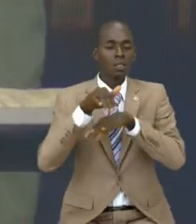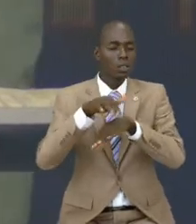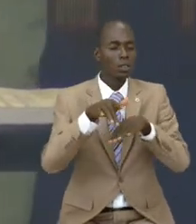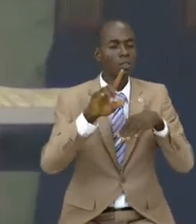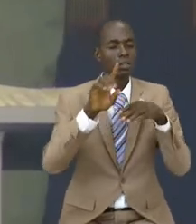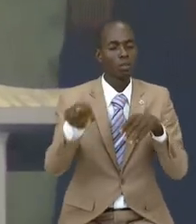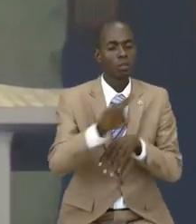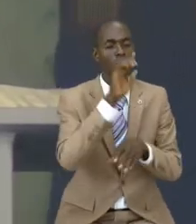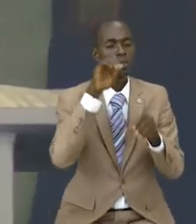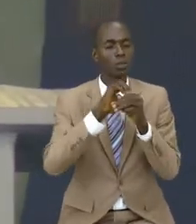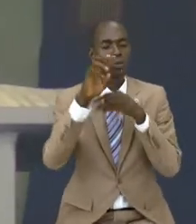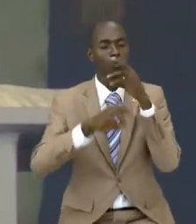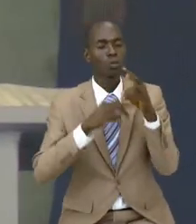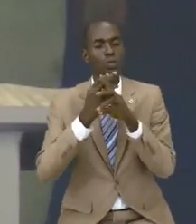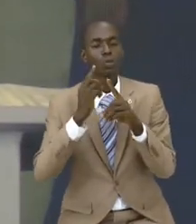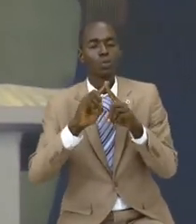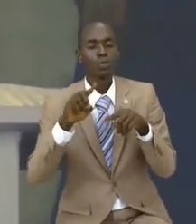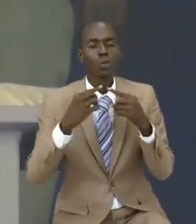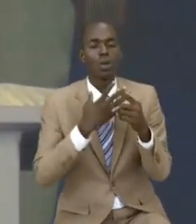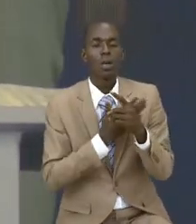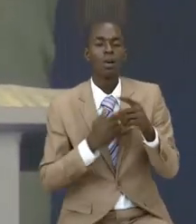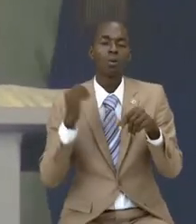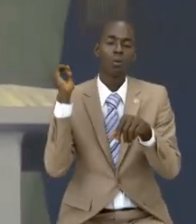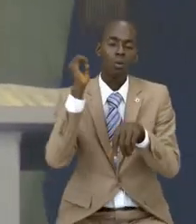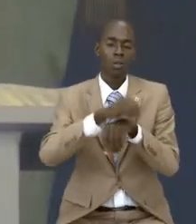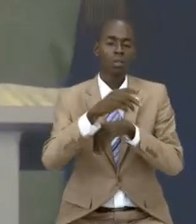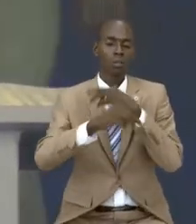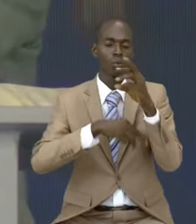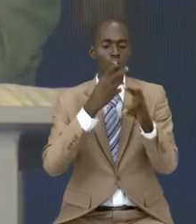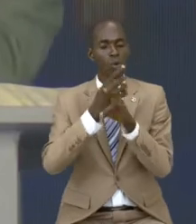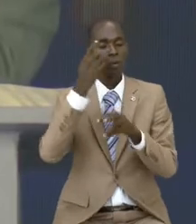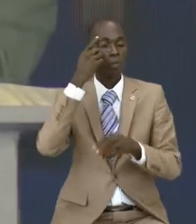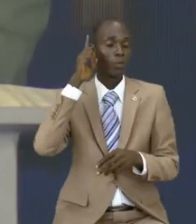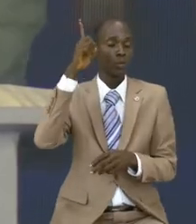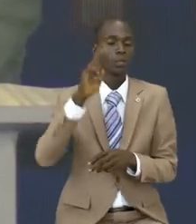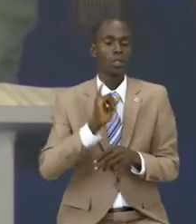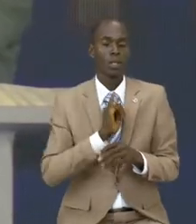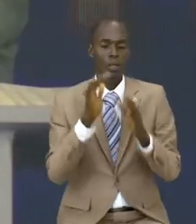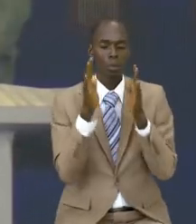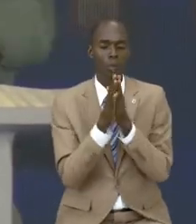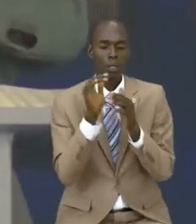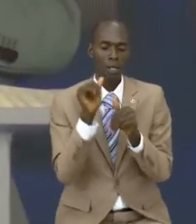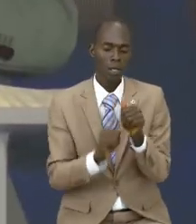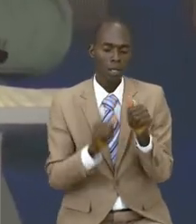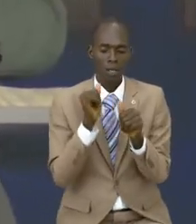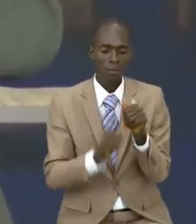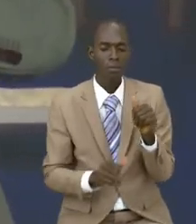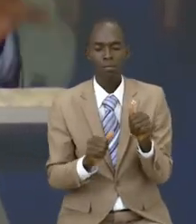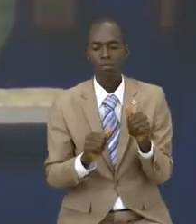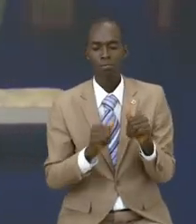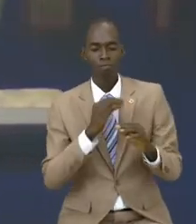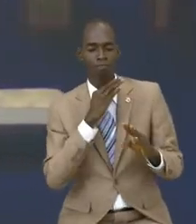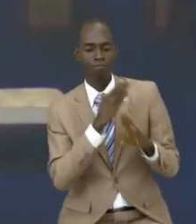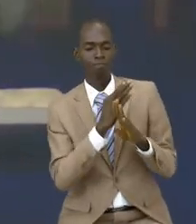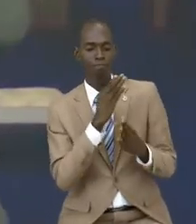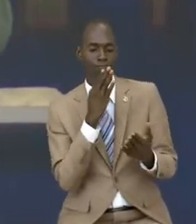go and conquer the world for you. And I pray every stumbling block